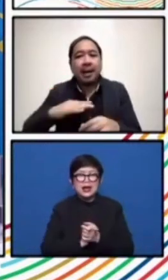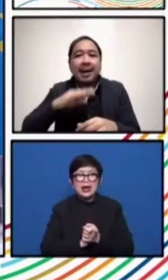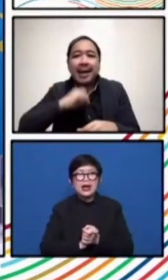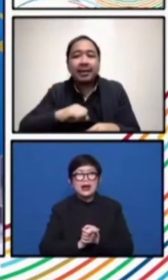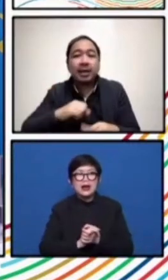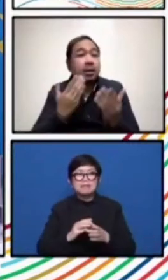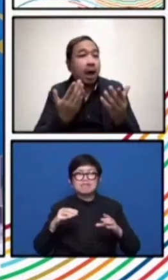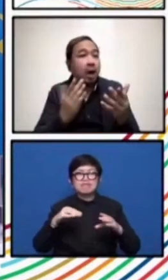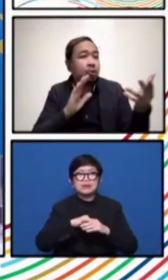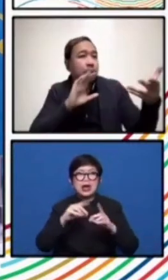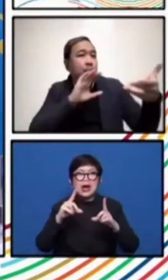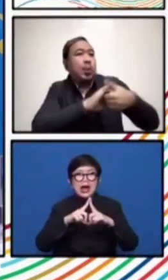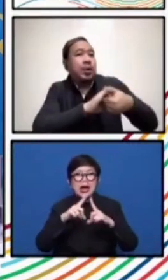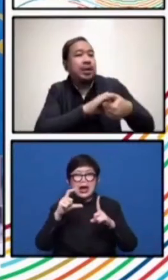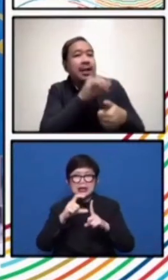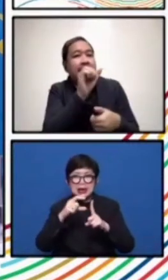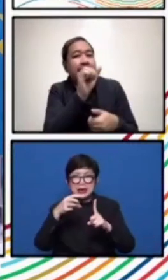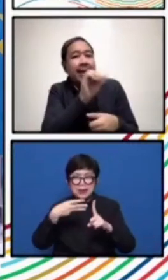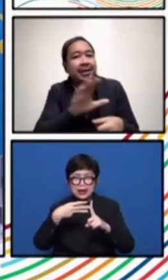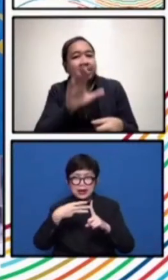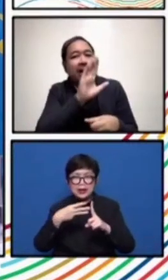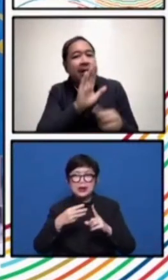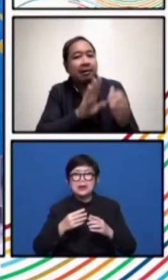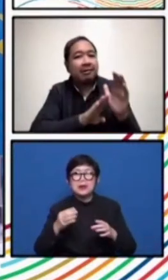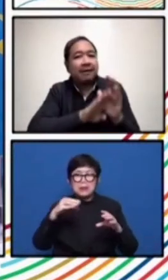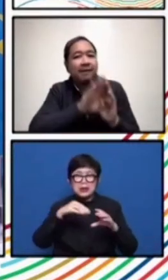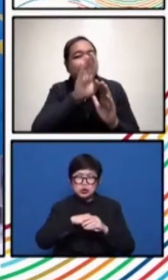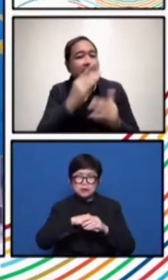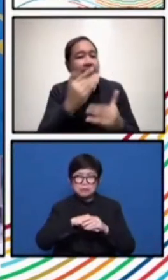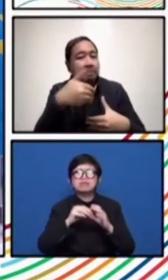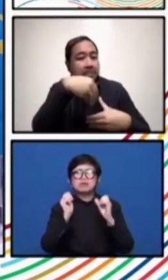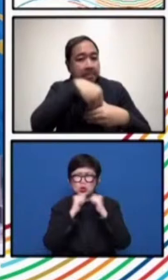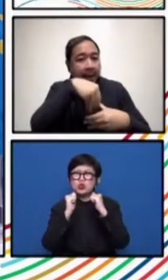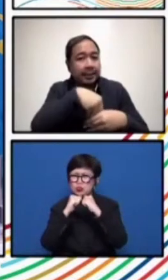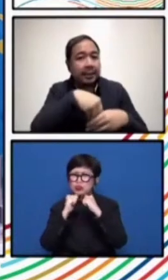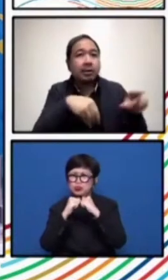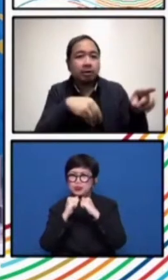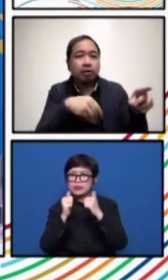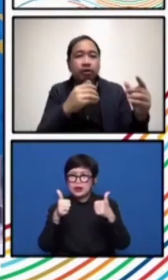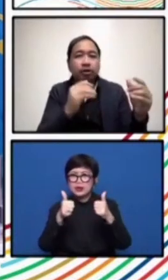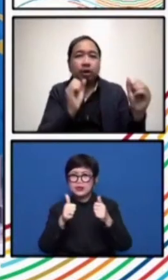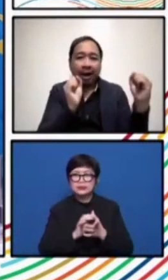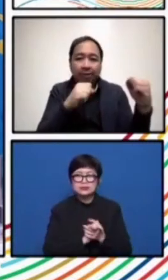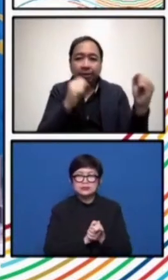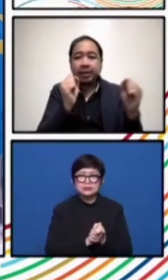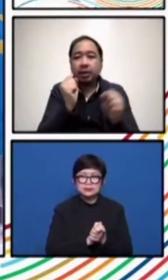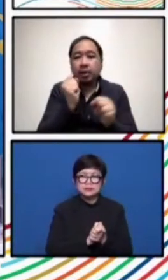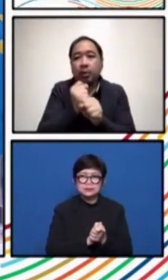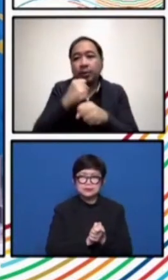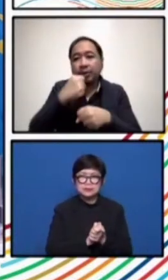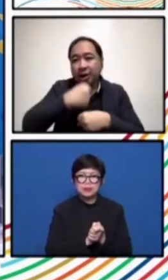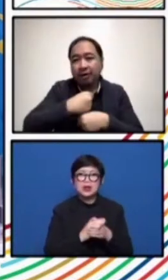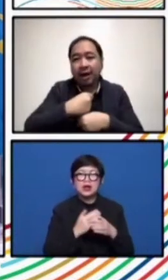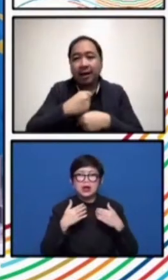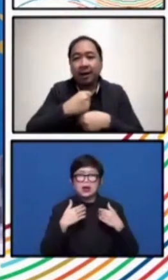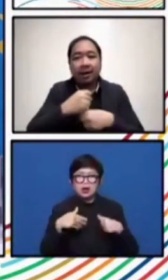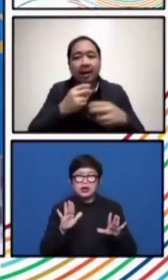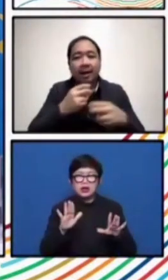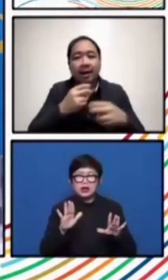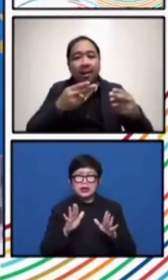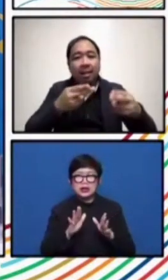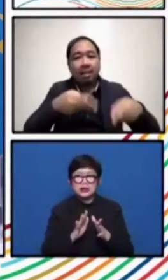development bank they come in and also agree uh with uh Tonga on a agreement for